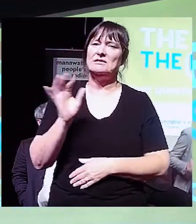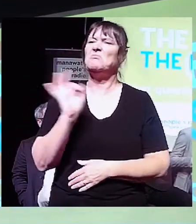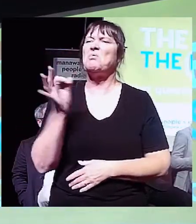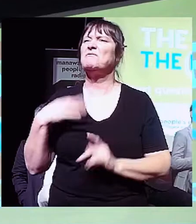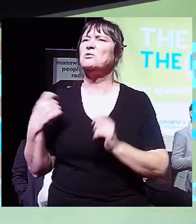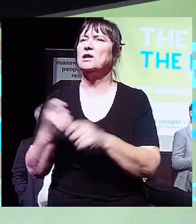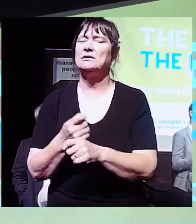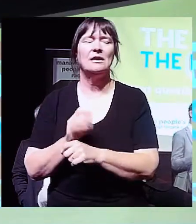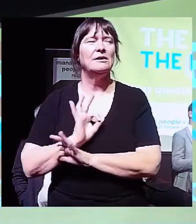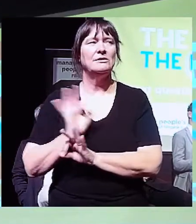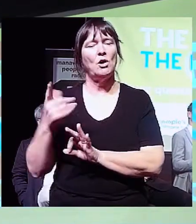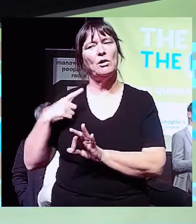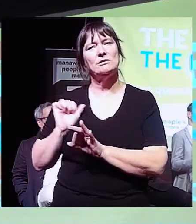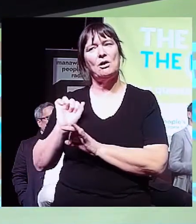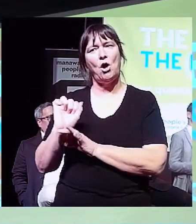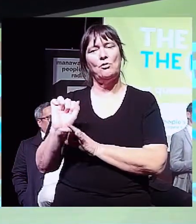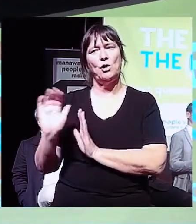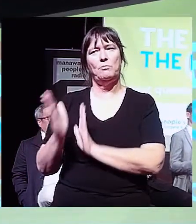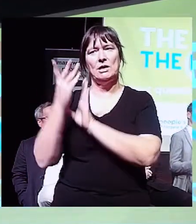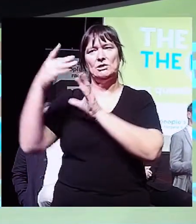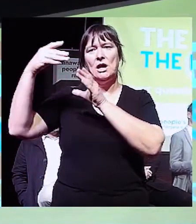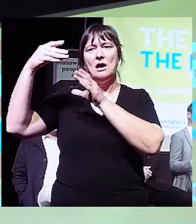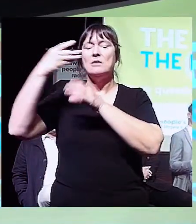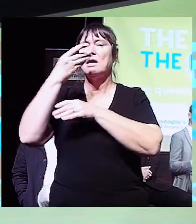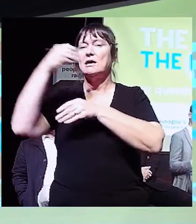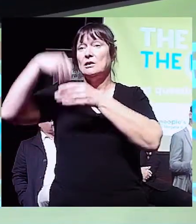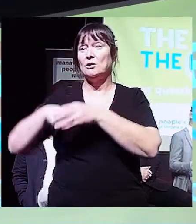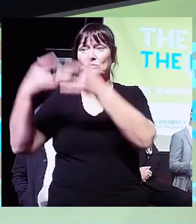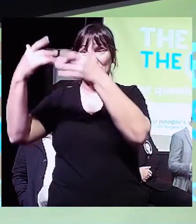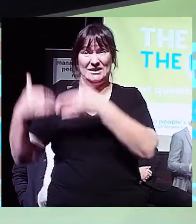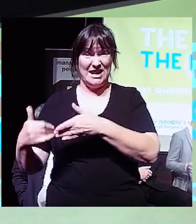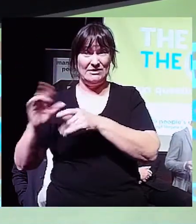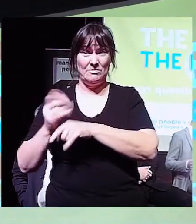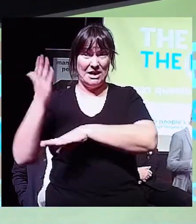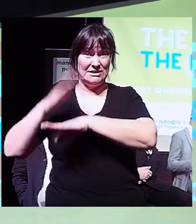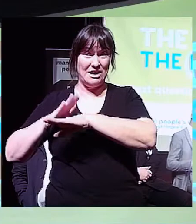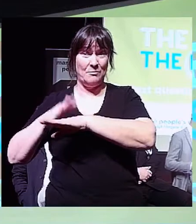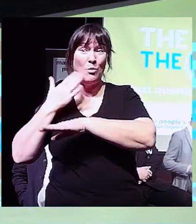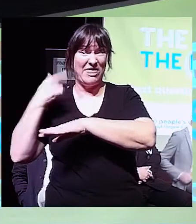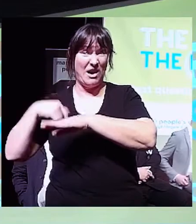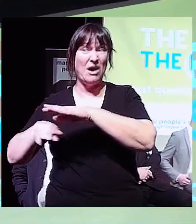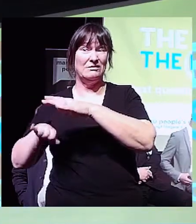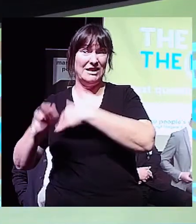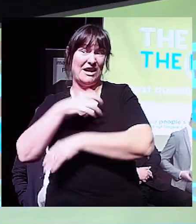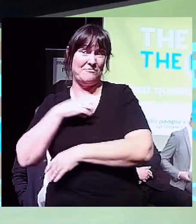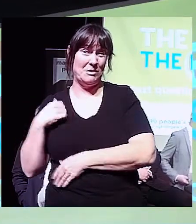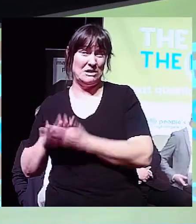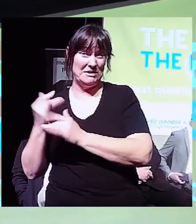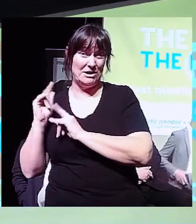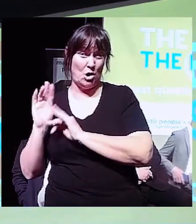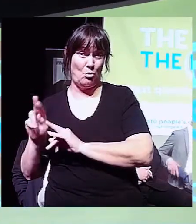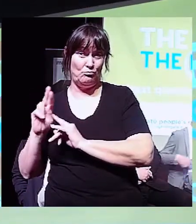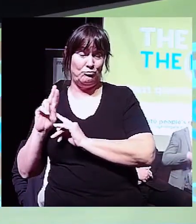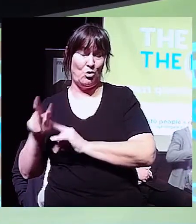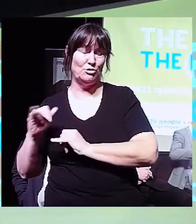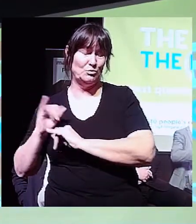because their own approach, they actually include the stats from their last year in office, which makes them look worse than it actually was. So 7 out of 9. We're rolling out other